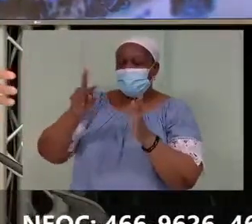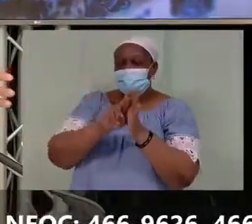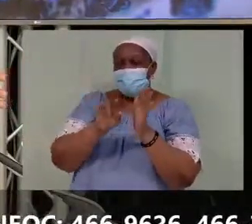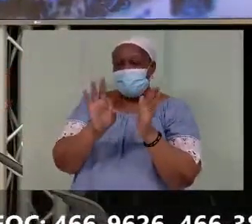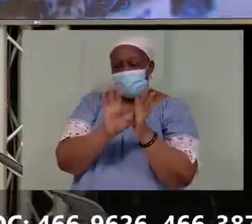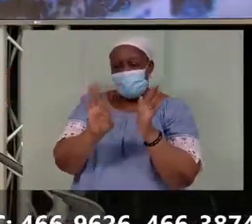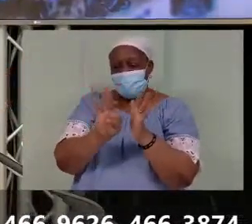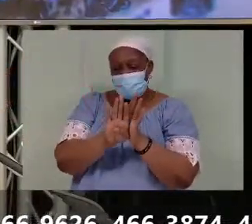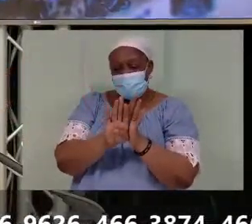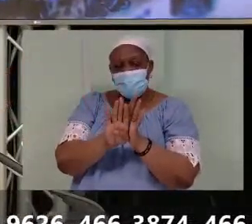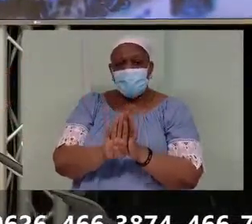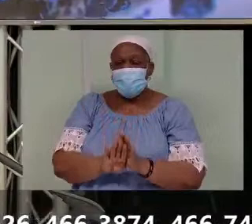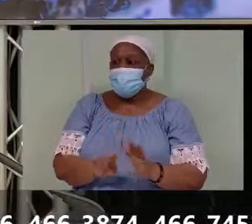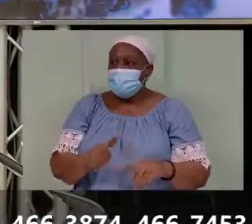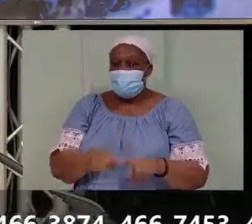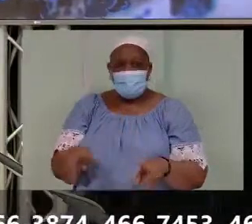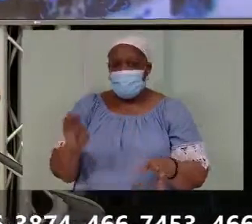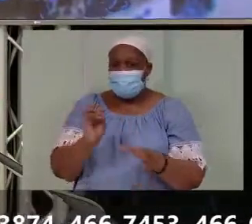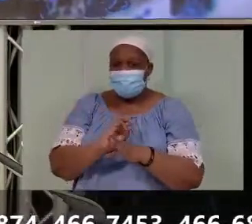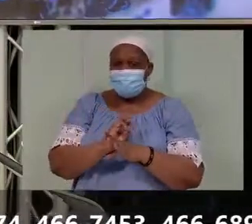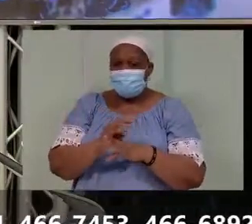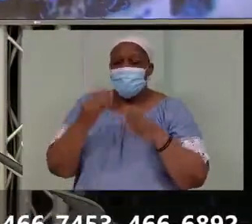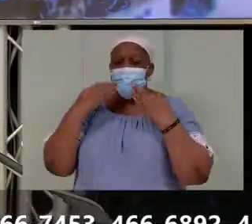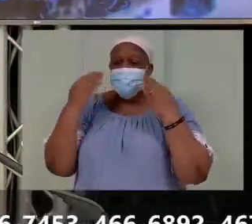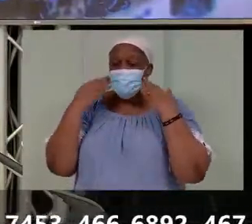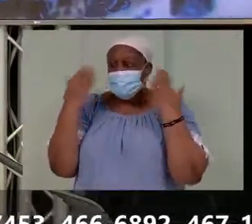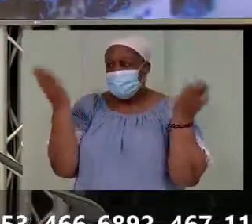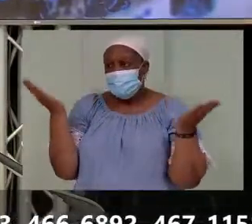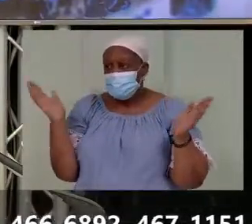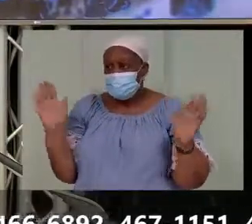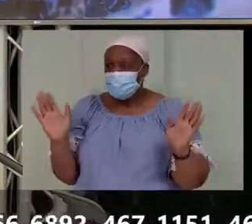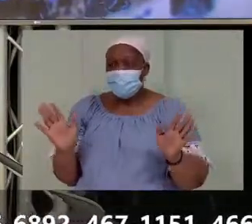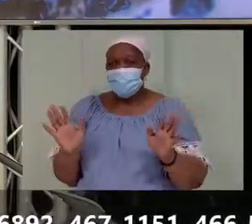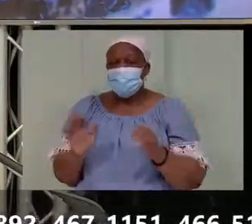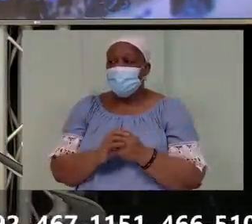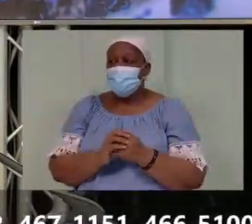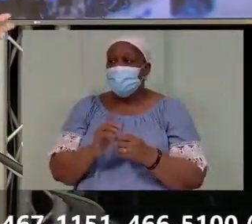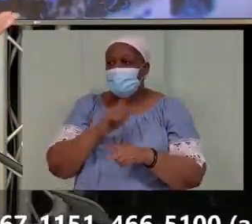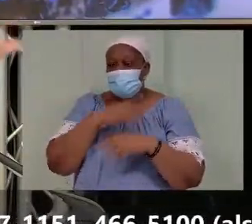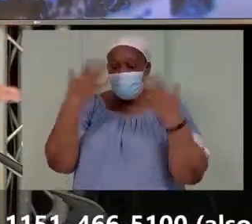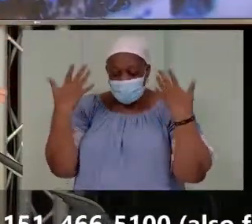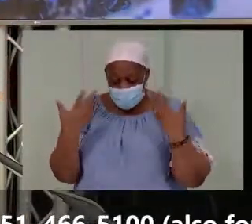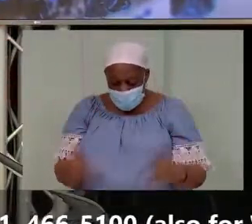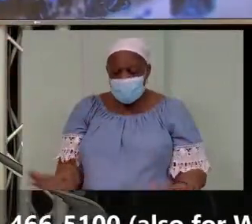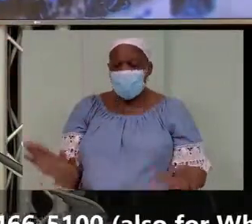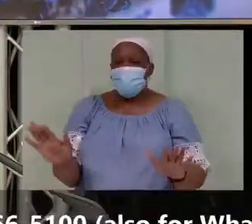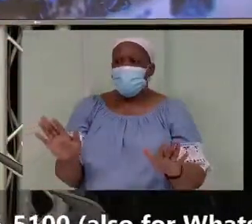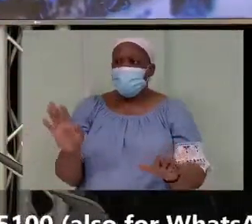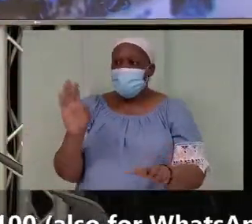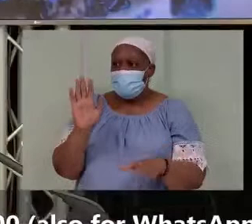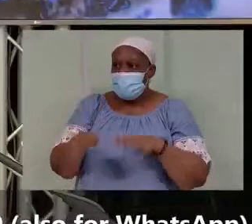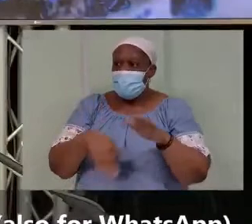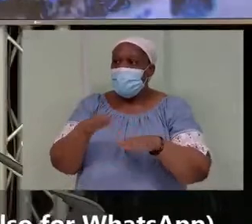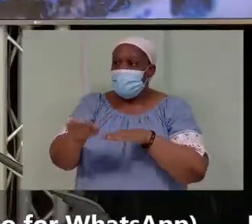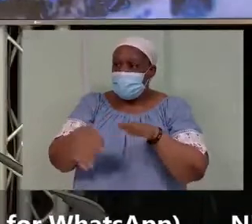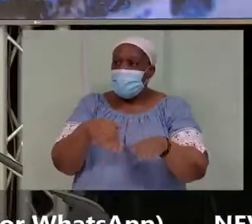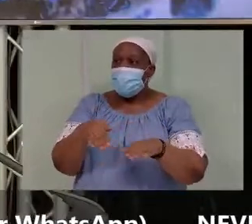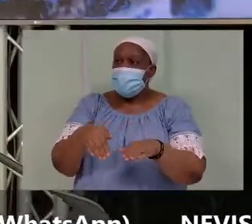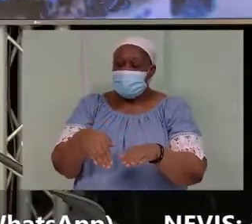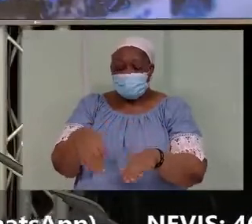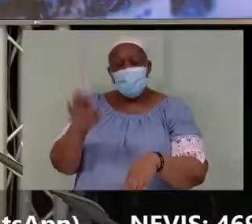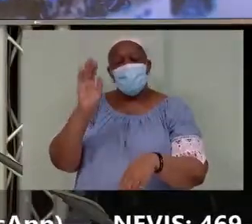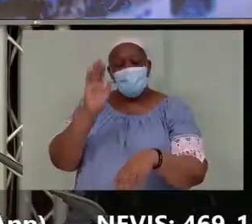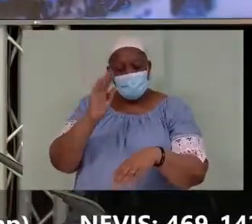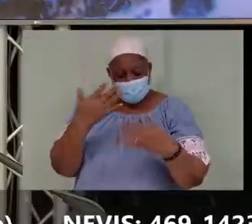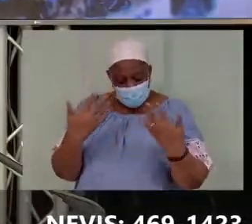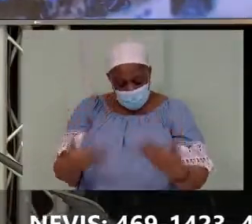actual exercise. However, at the end of the walk, when we were standing and talking, I placed my